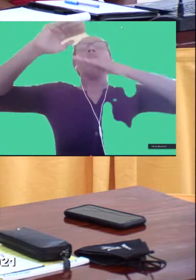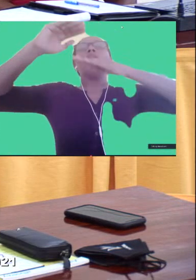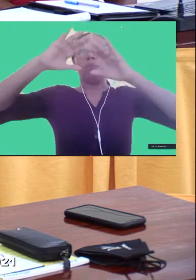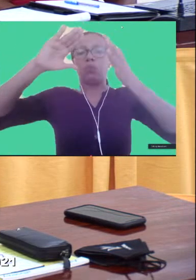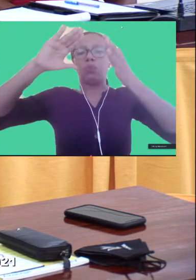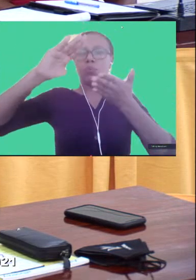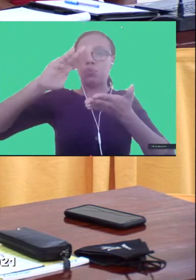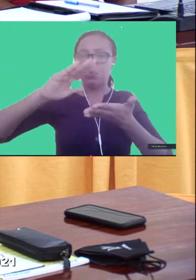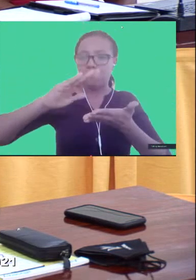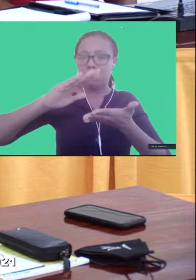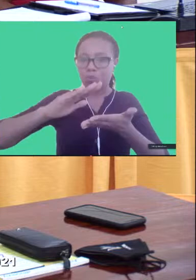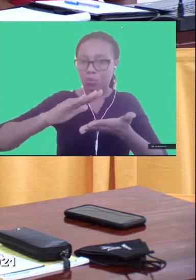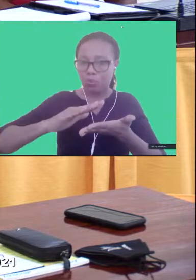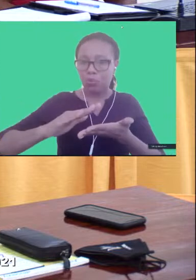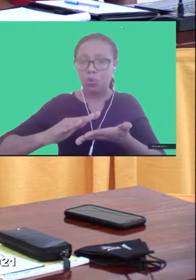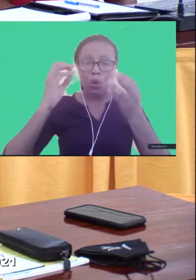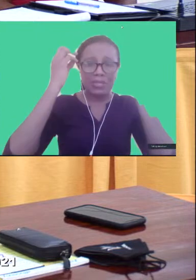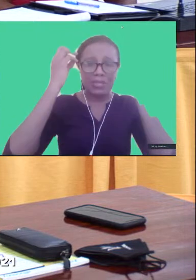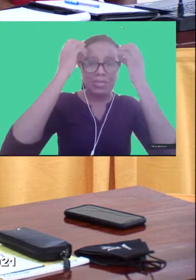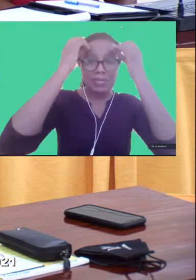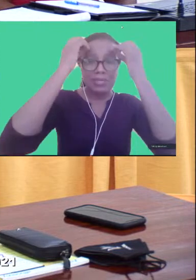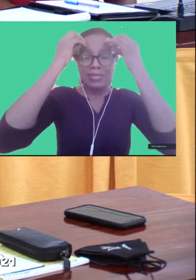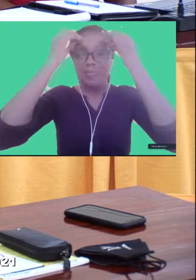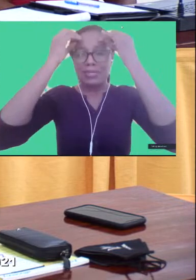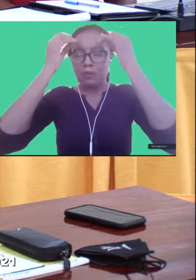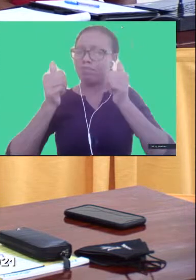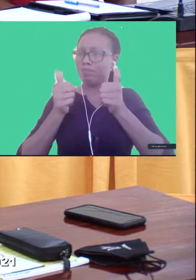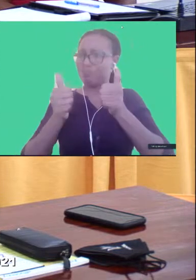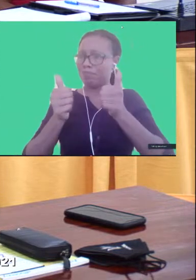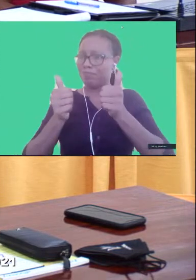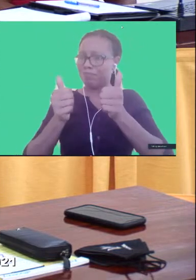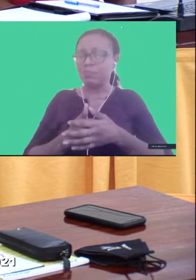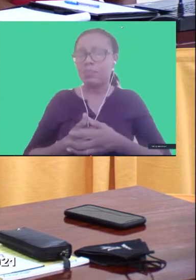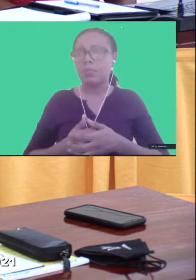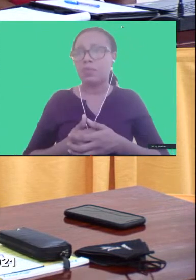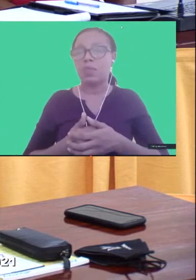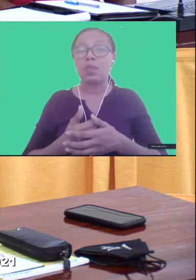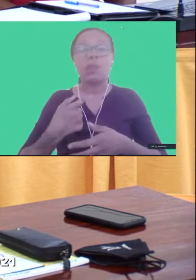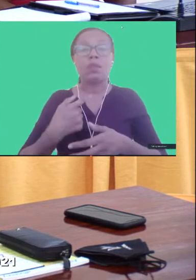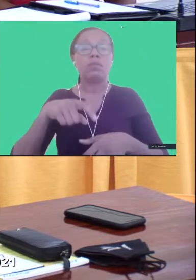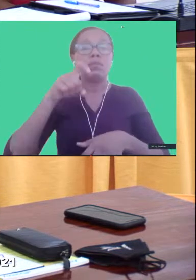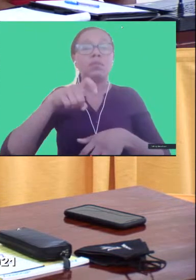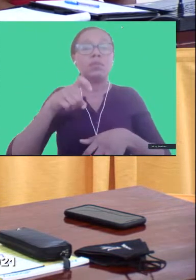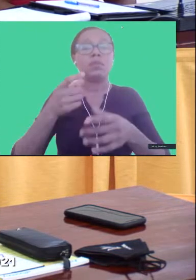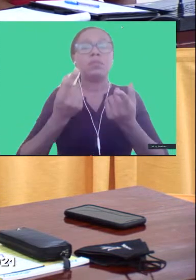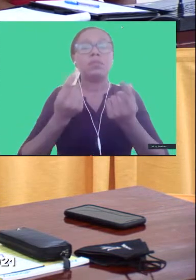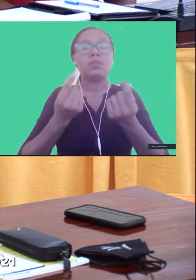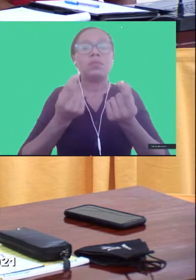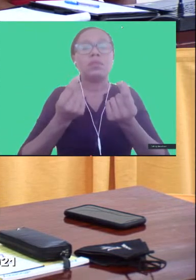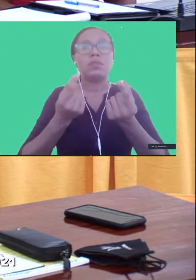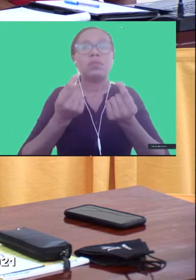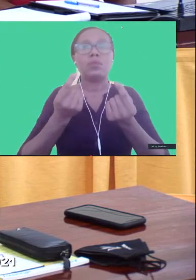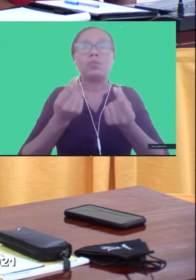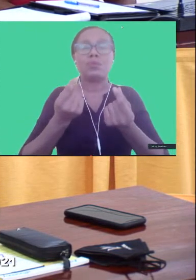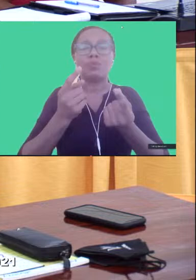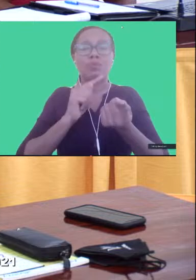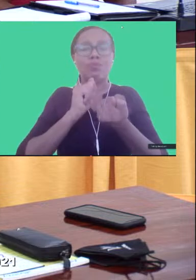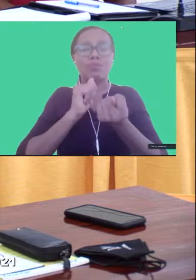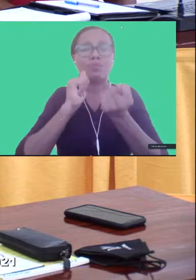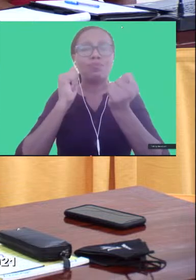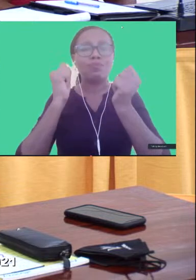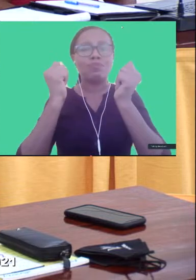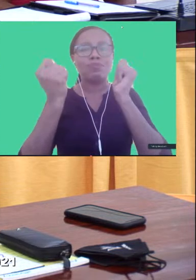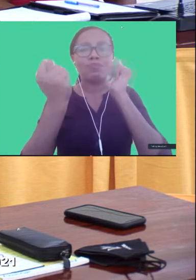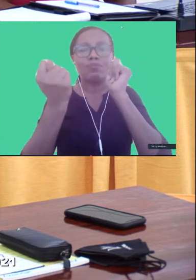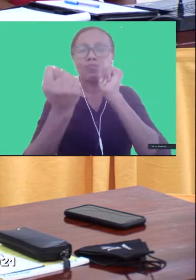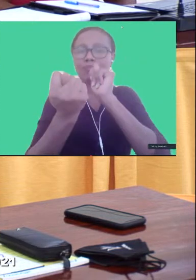to do this transformation in the way in which we produce and generate energy in Barbados is twofold. There are